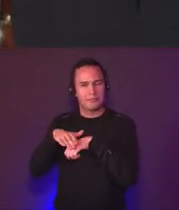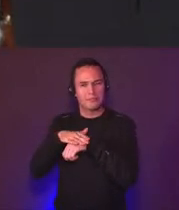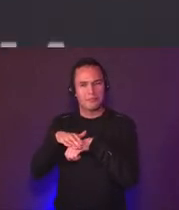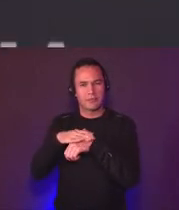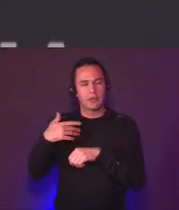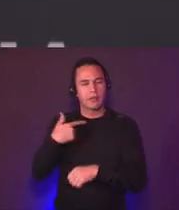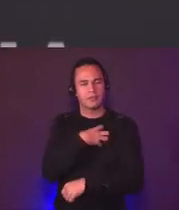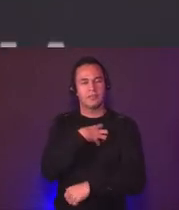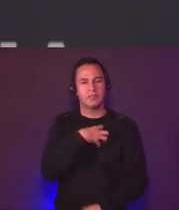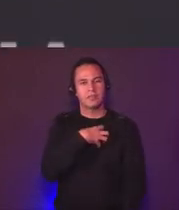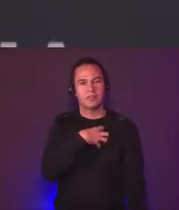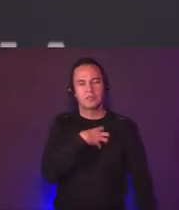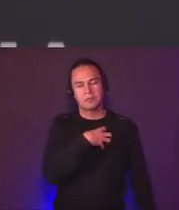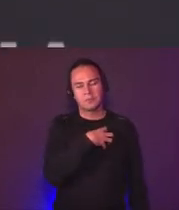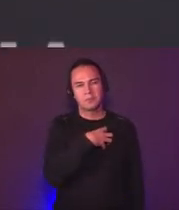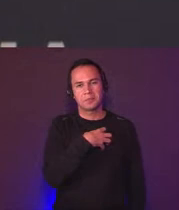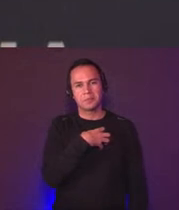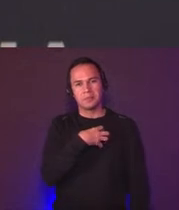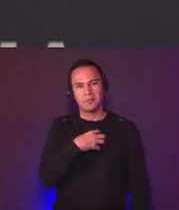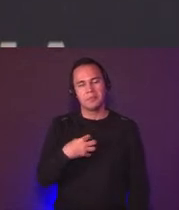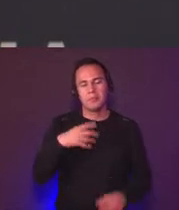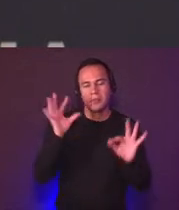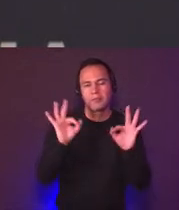DNA when she shakes his hand again.